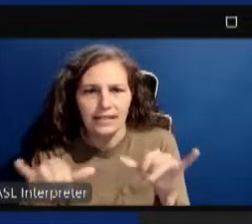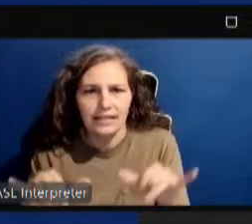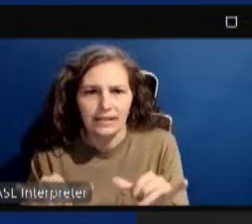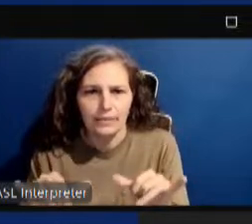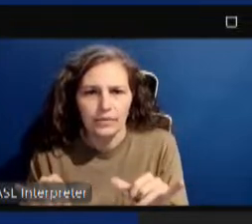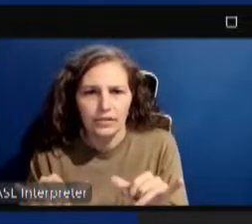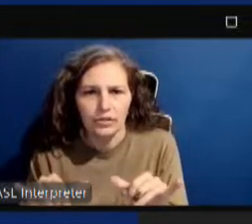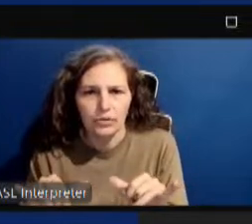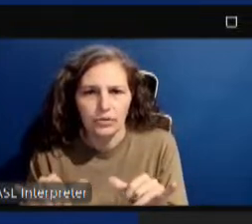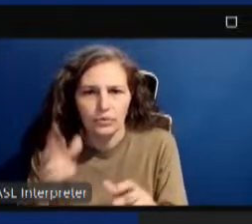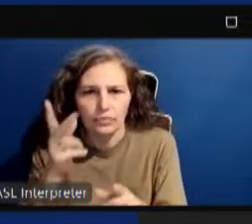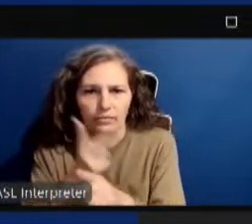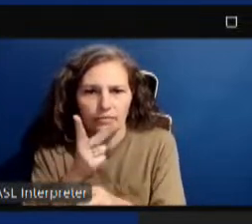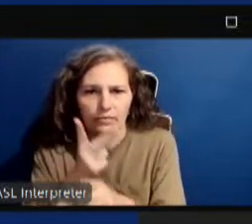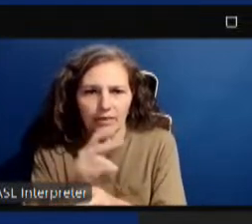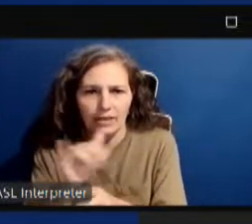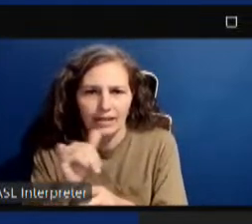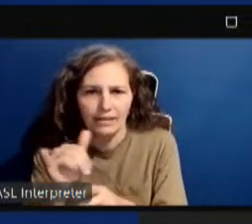rebuild?